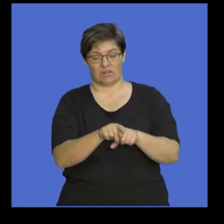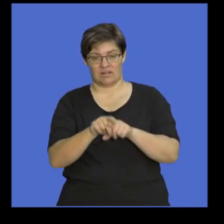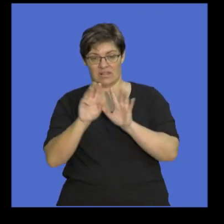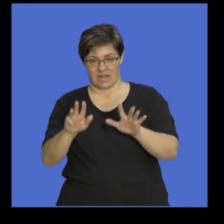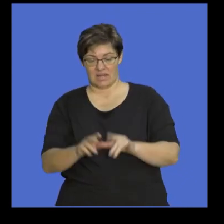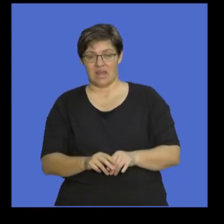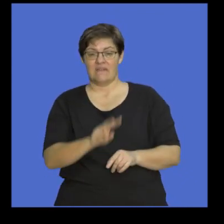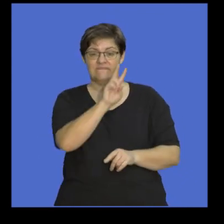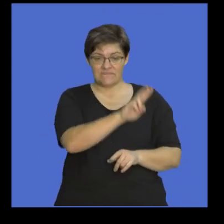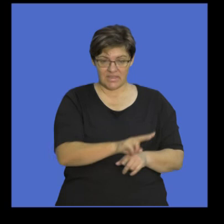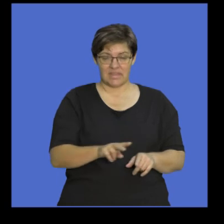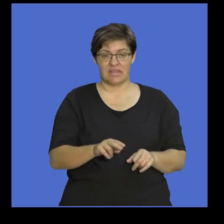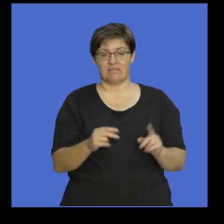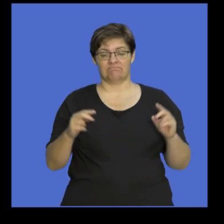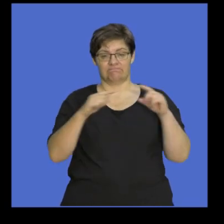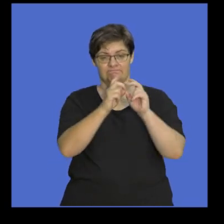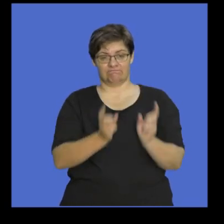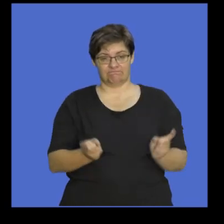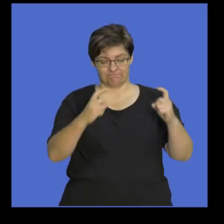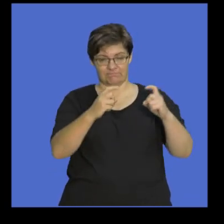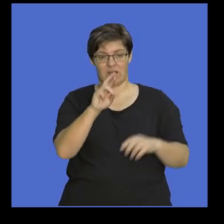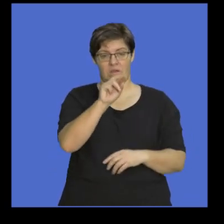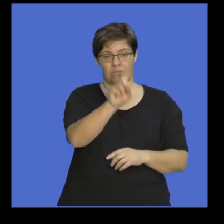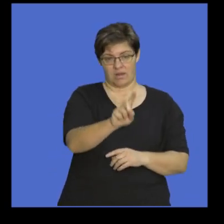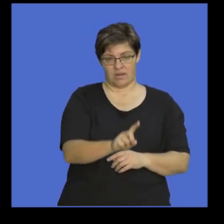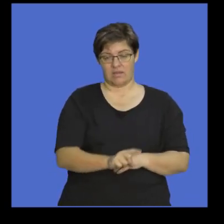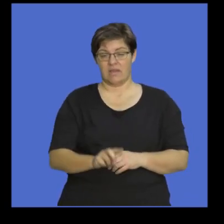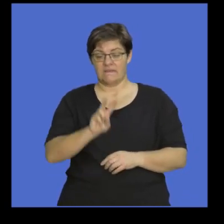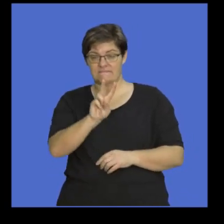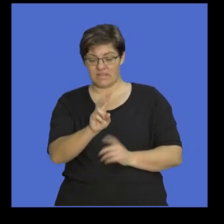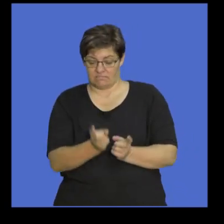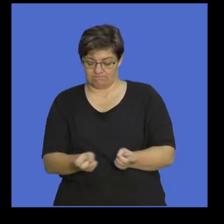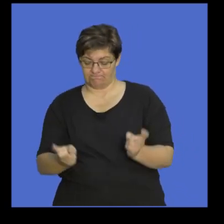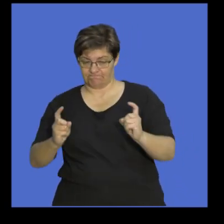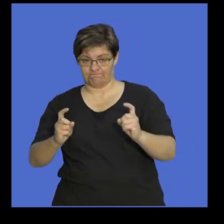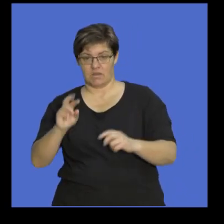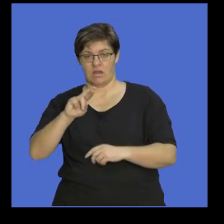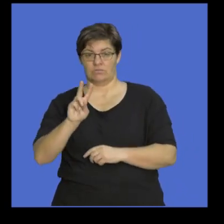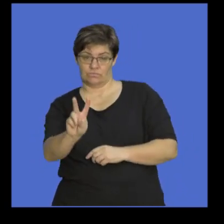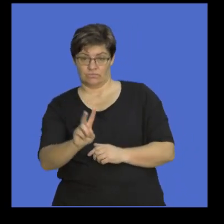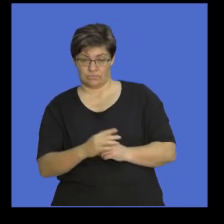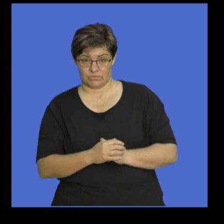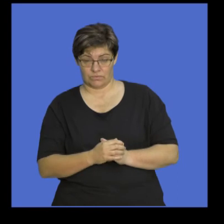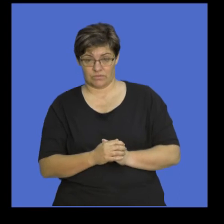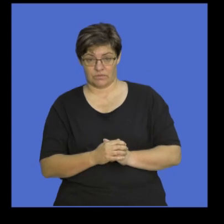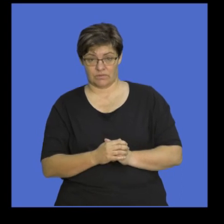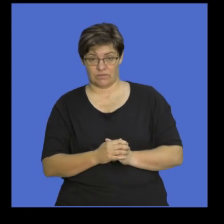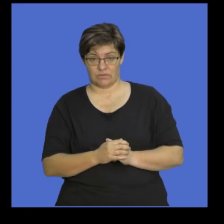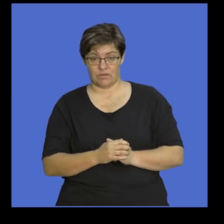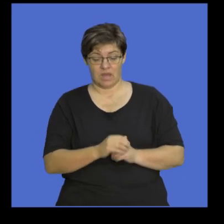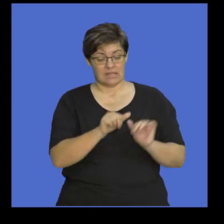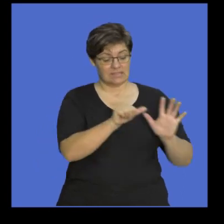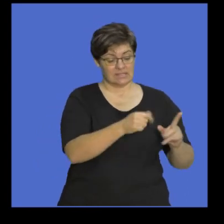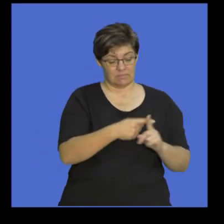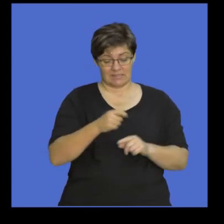okay? So this is V across R1, okay? This is V across R2, right?